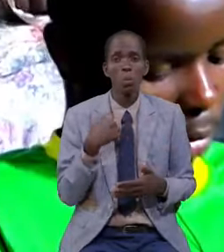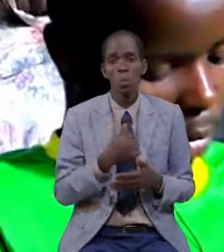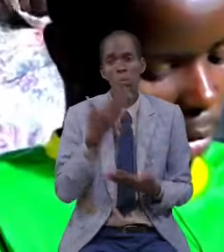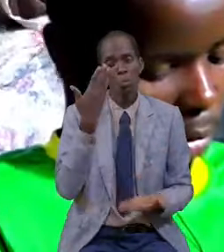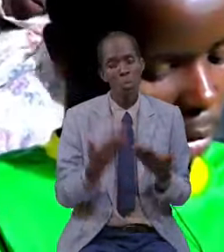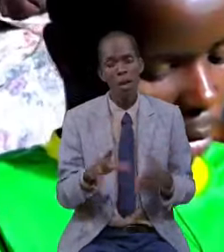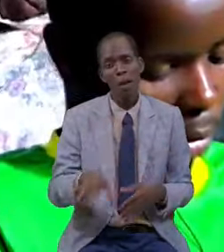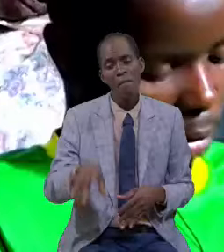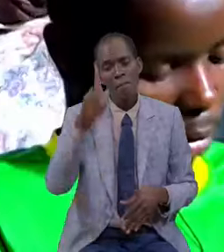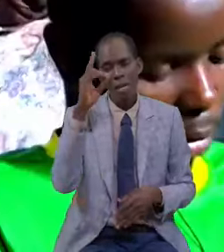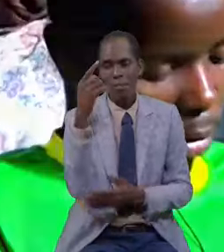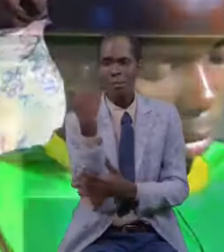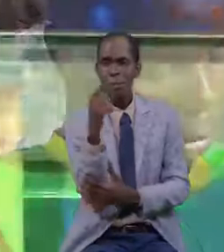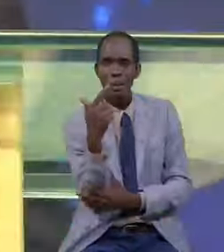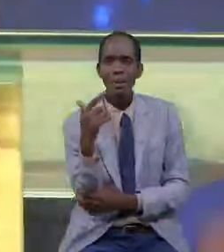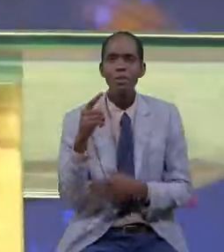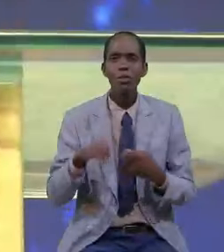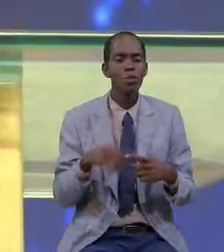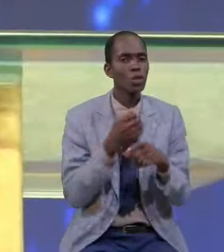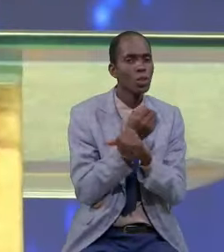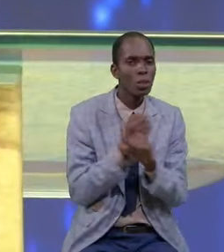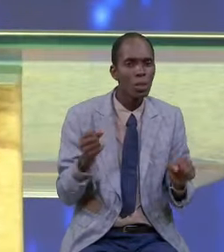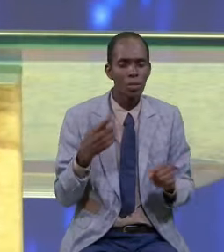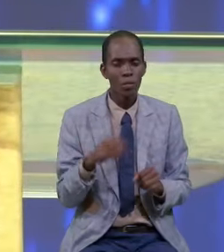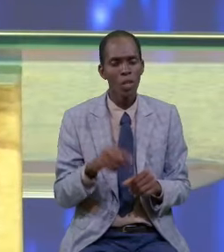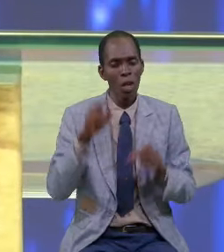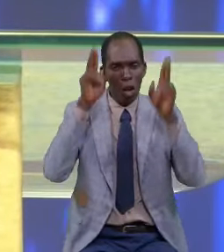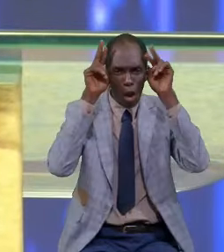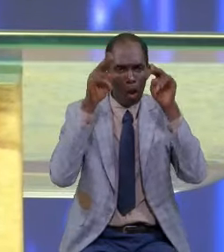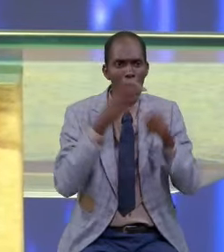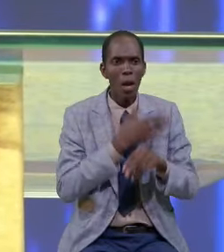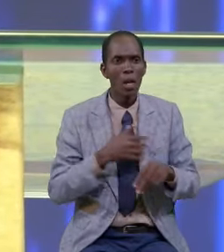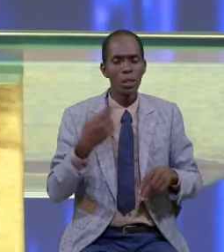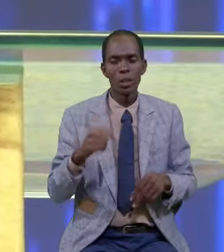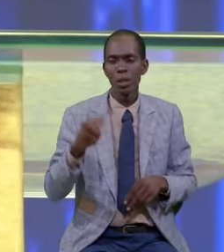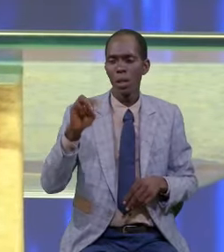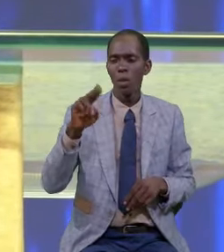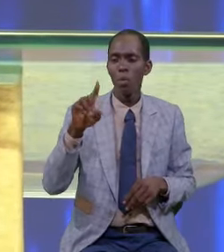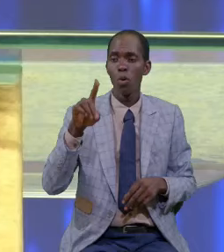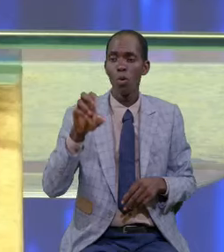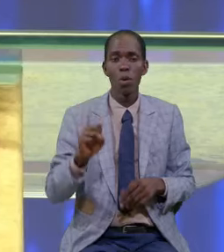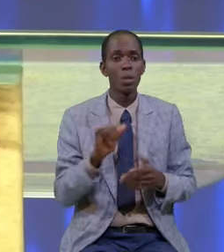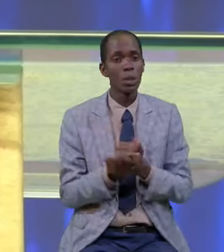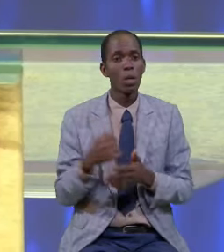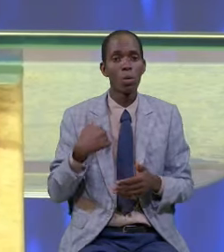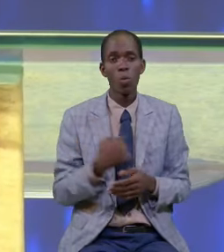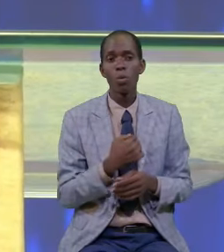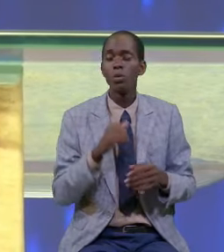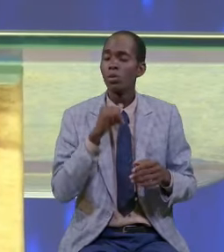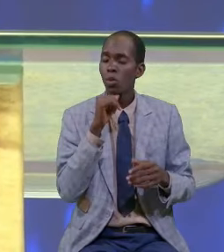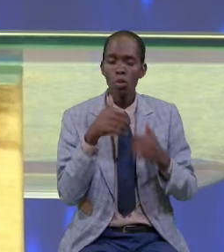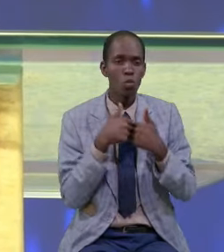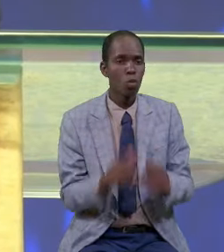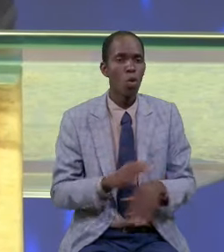to save the horses and the mules alive, that we lose not all the coast.